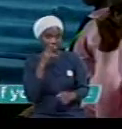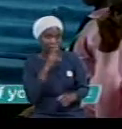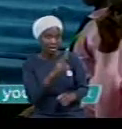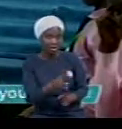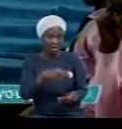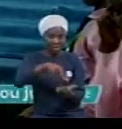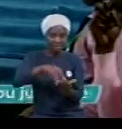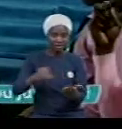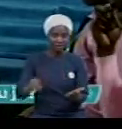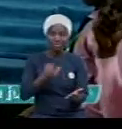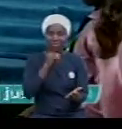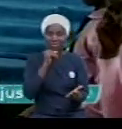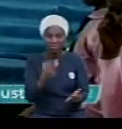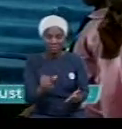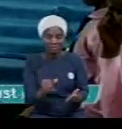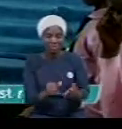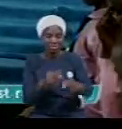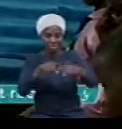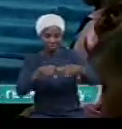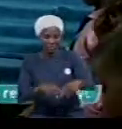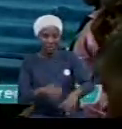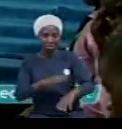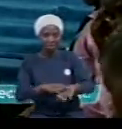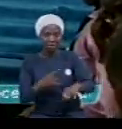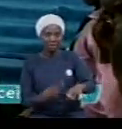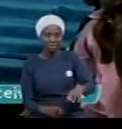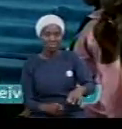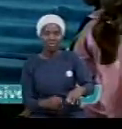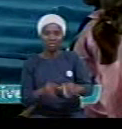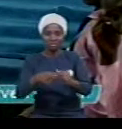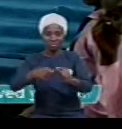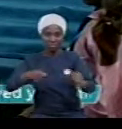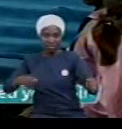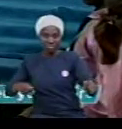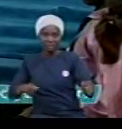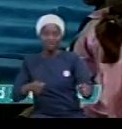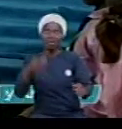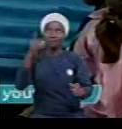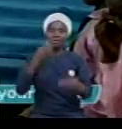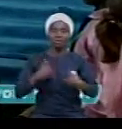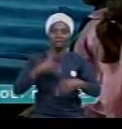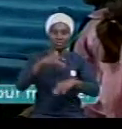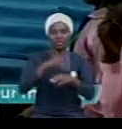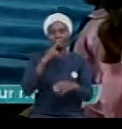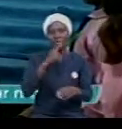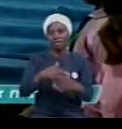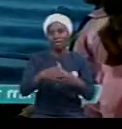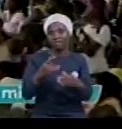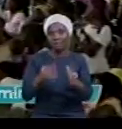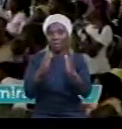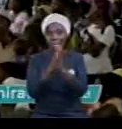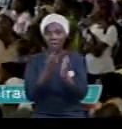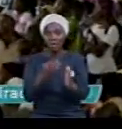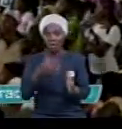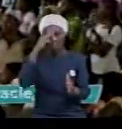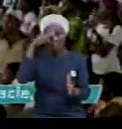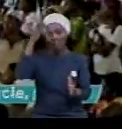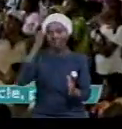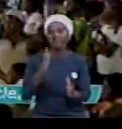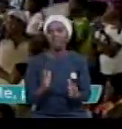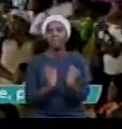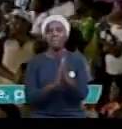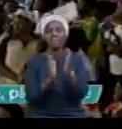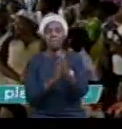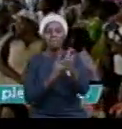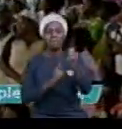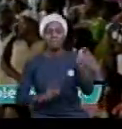on the staff, the Lord has touched her after the prayer of the man of God. Praise the Lord. Lord